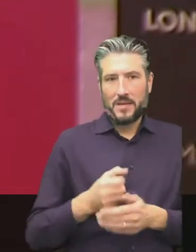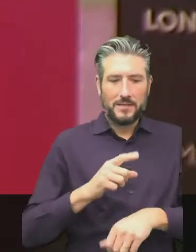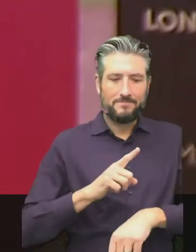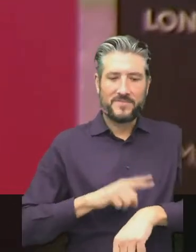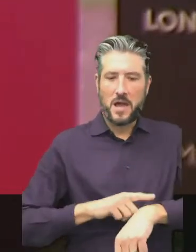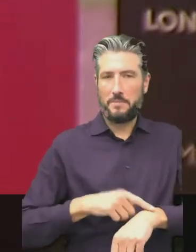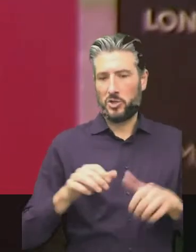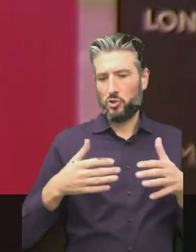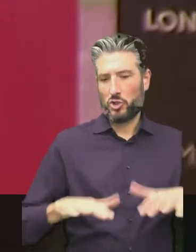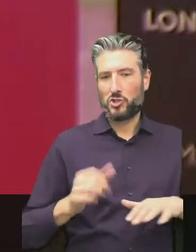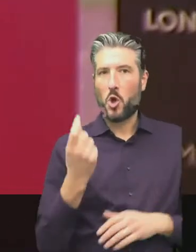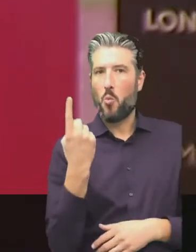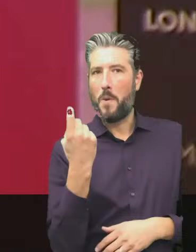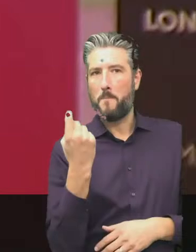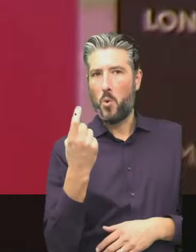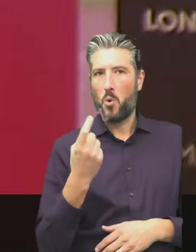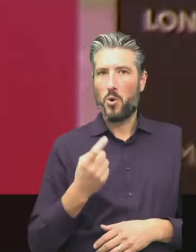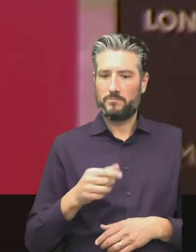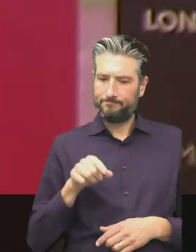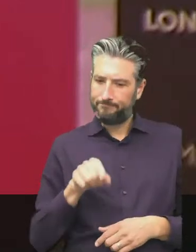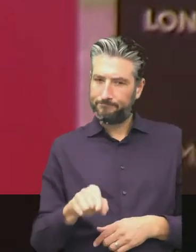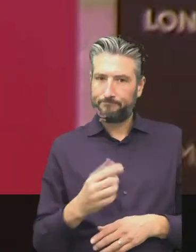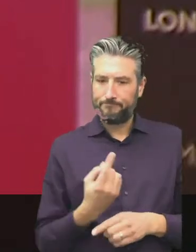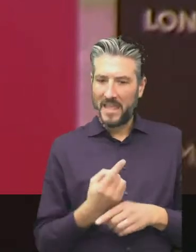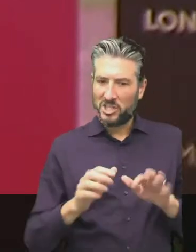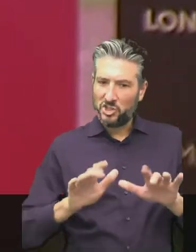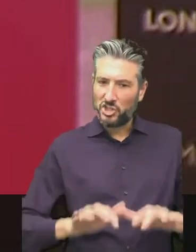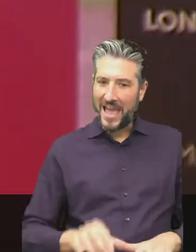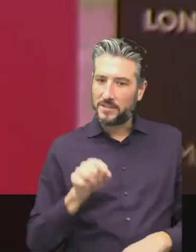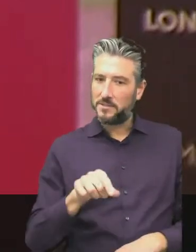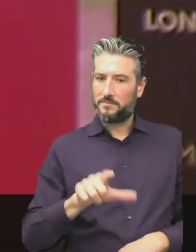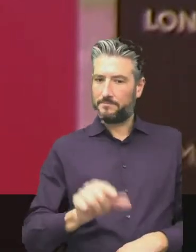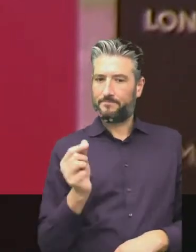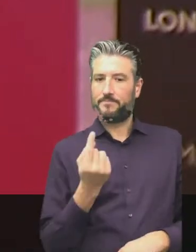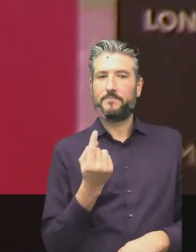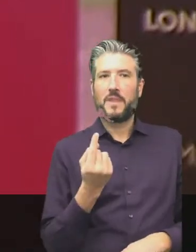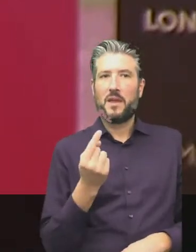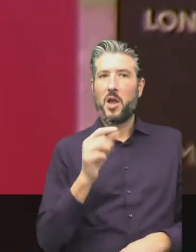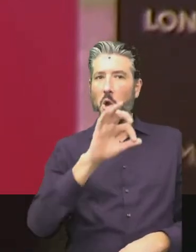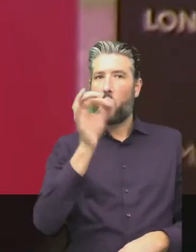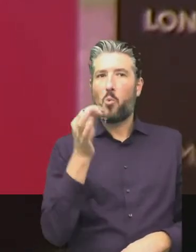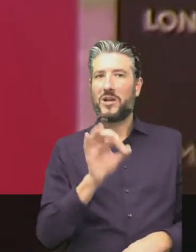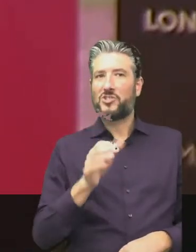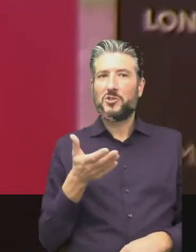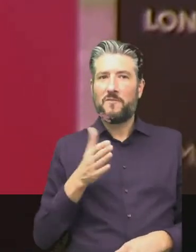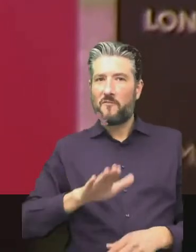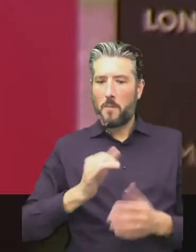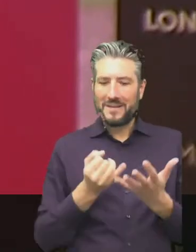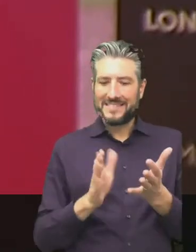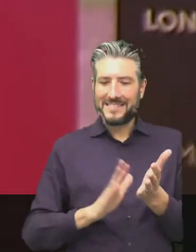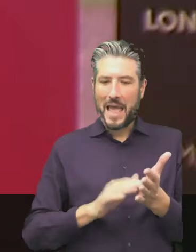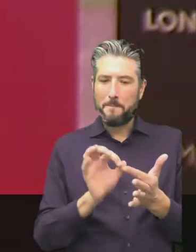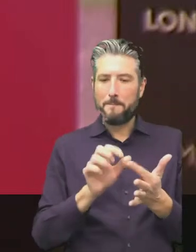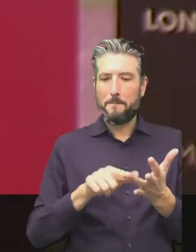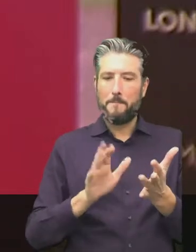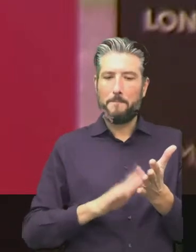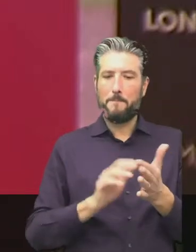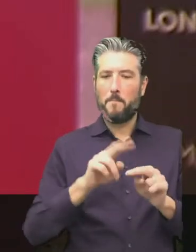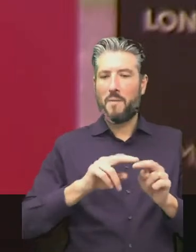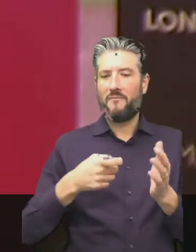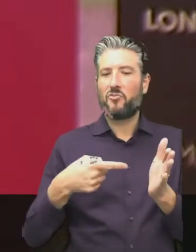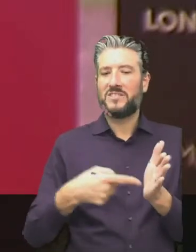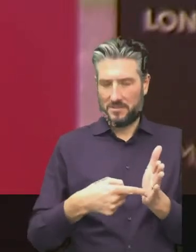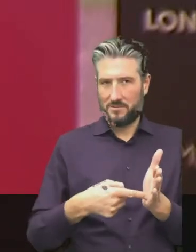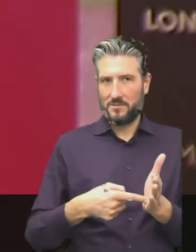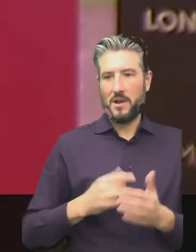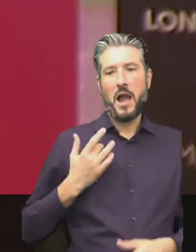the online, and that is from Sam Pomfret from Lewisham. And the